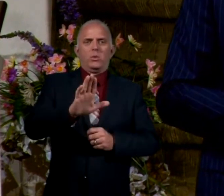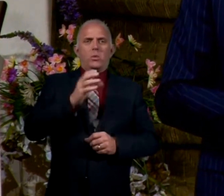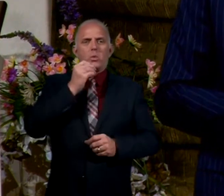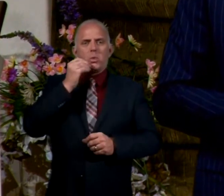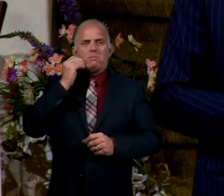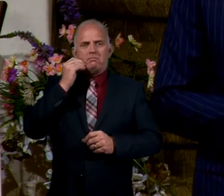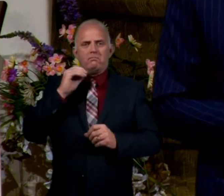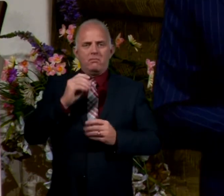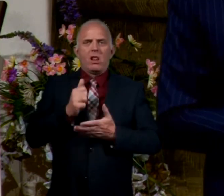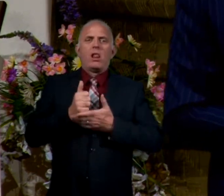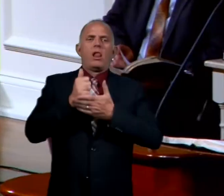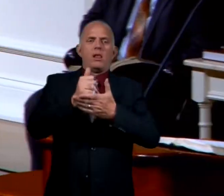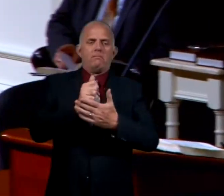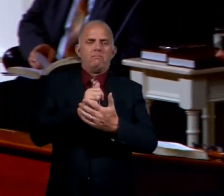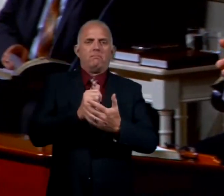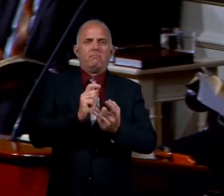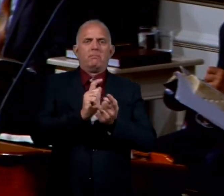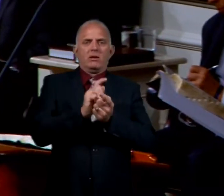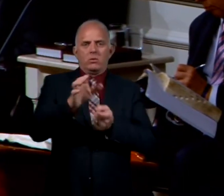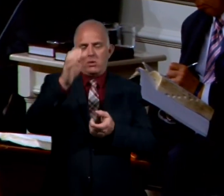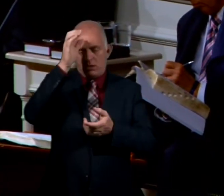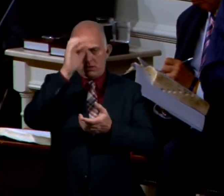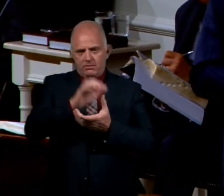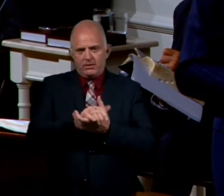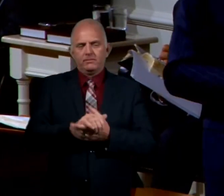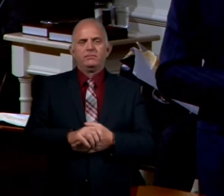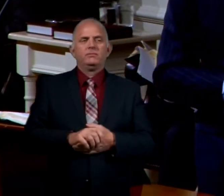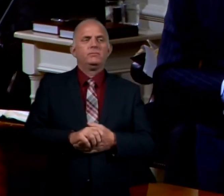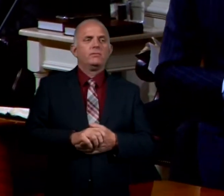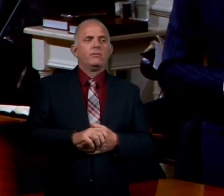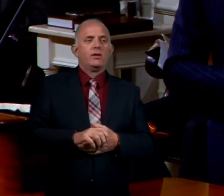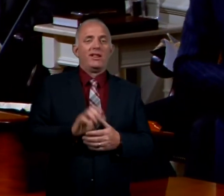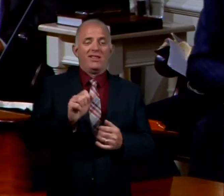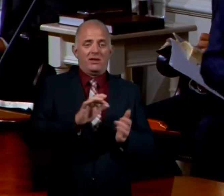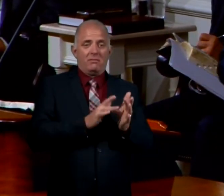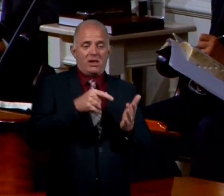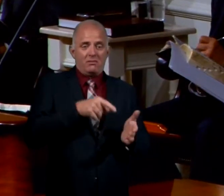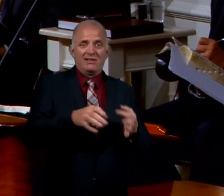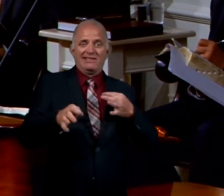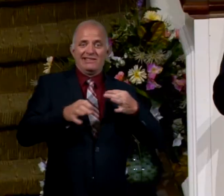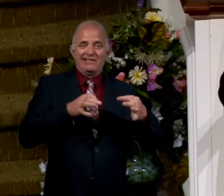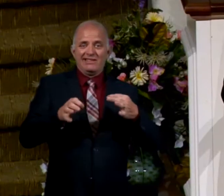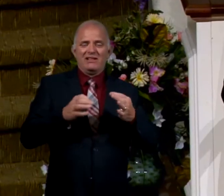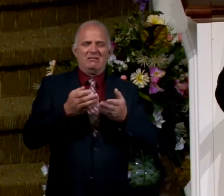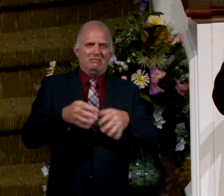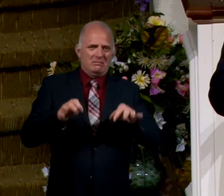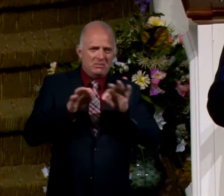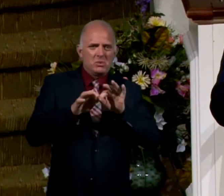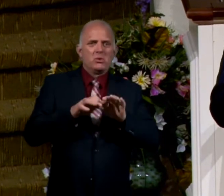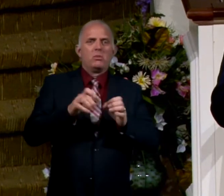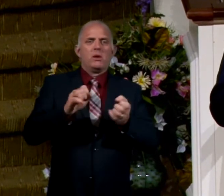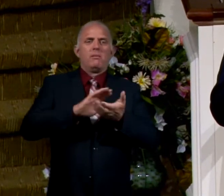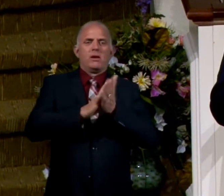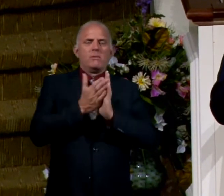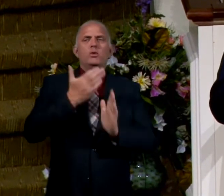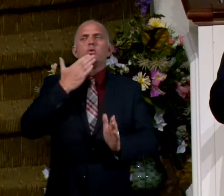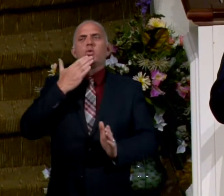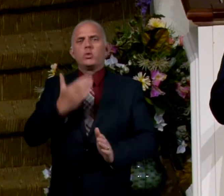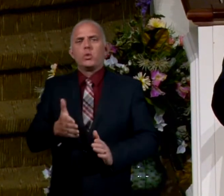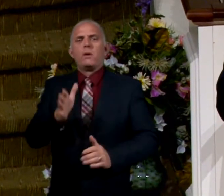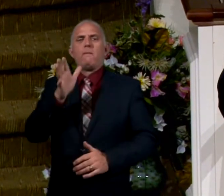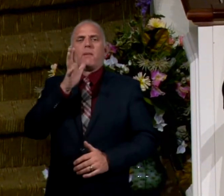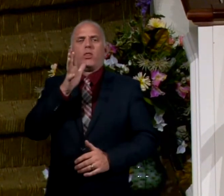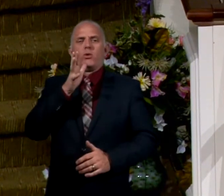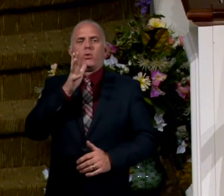helpmeet. Ladies, the Bible tells some very important things here. If you want to be a good mother, if at all possible,